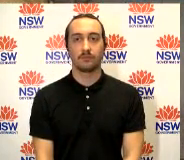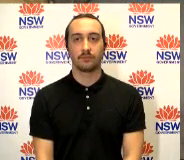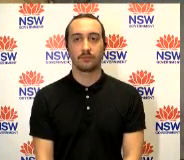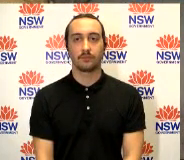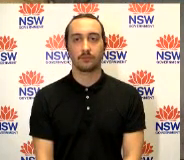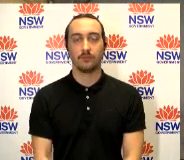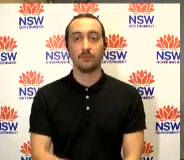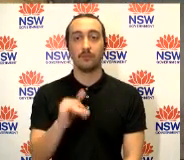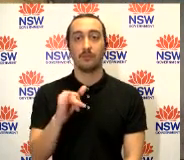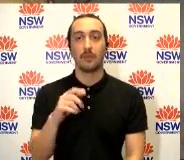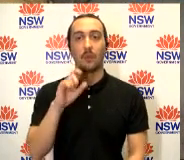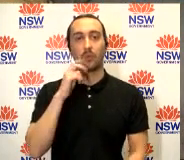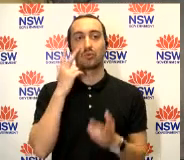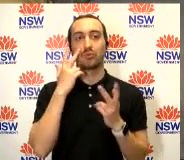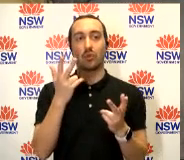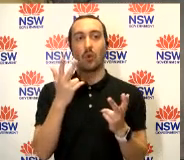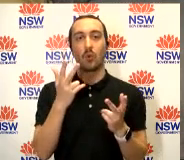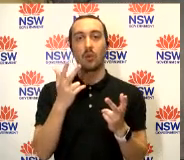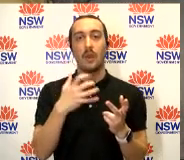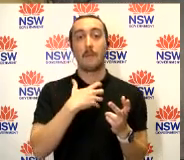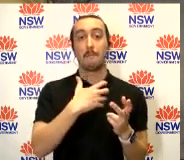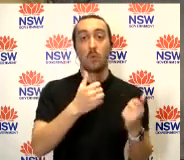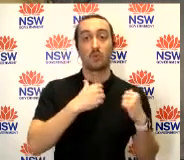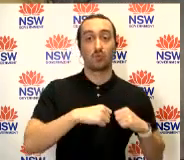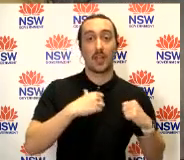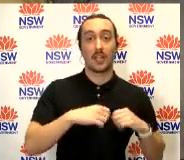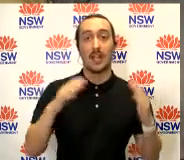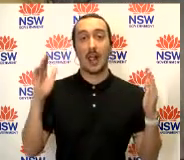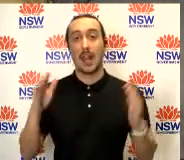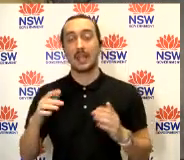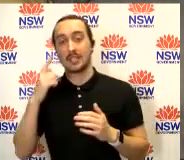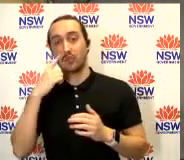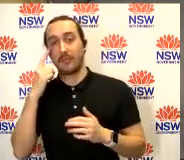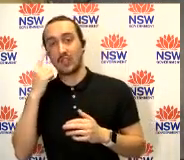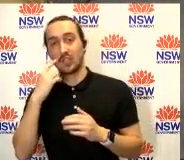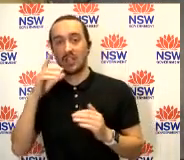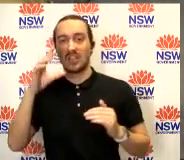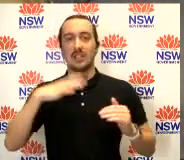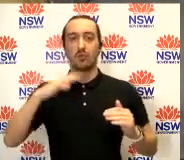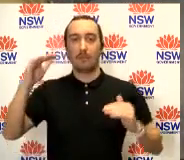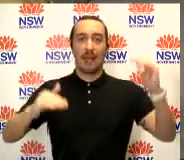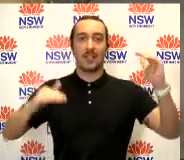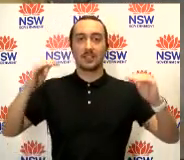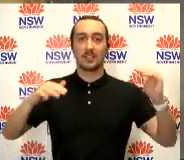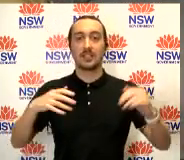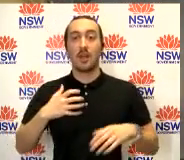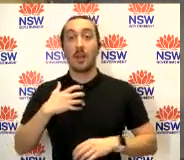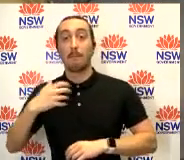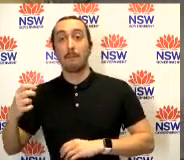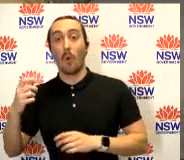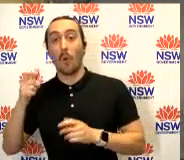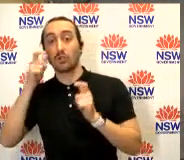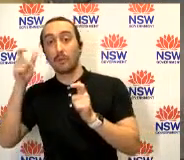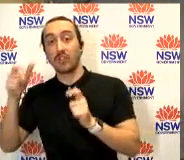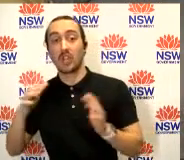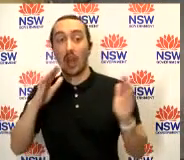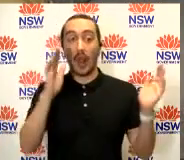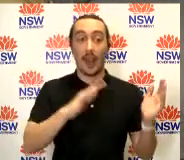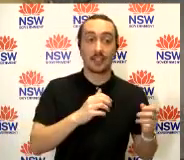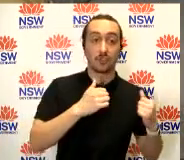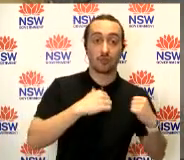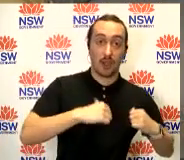Less supervision, and more experience. So it's always going to be a balancing and float act for however your